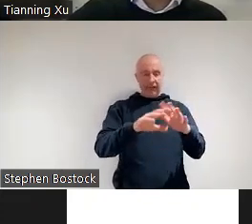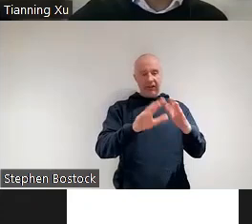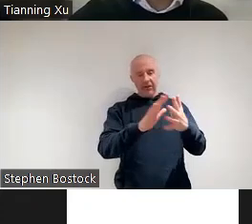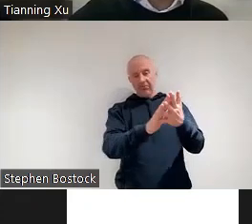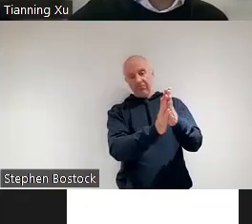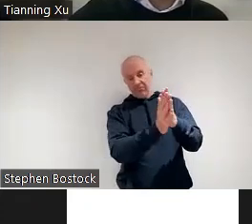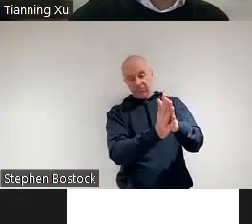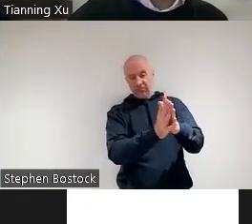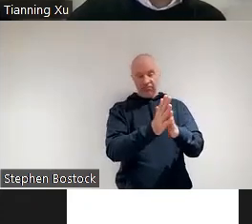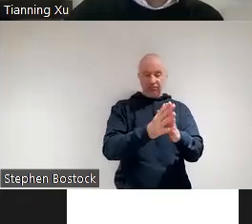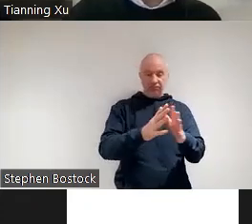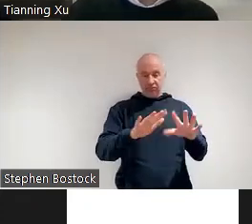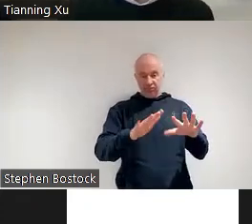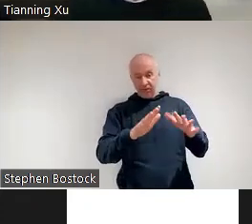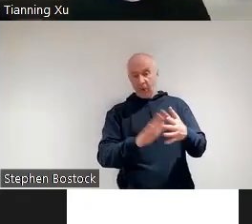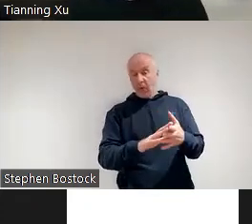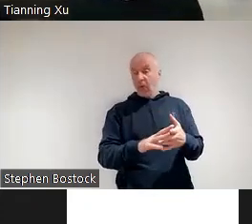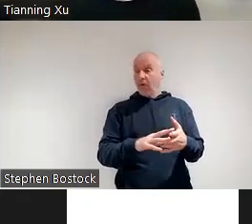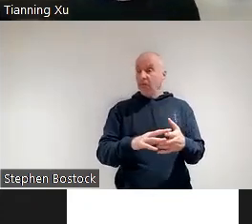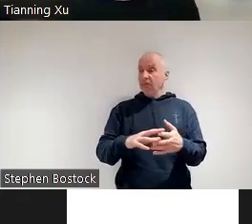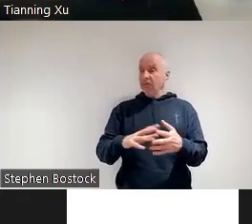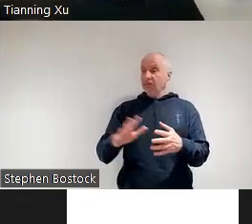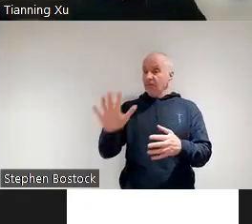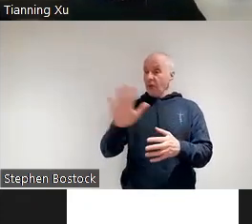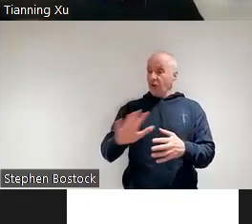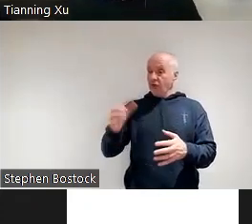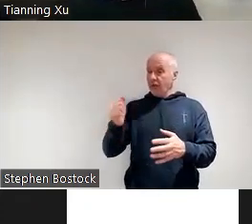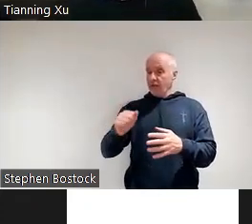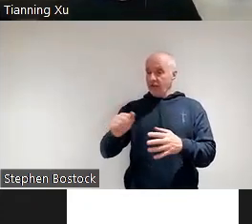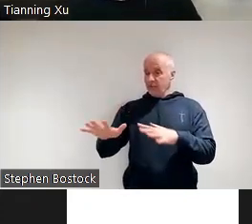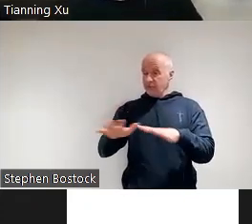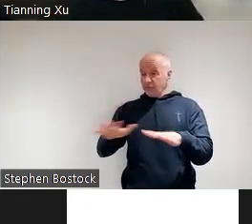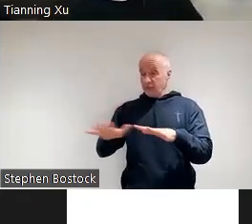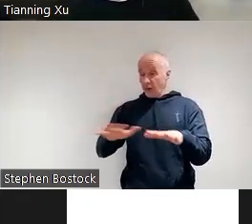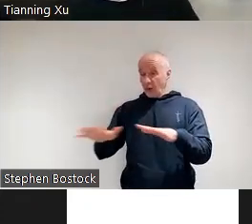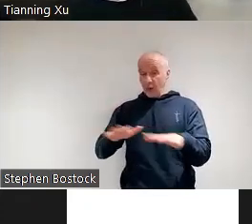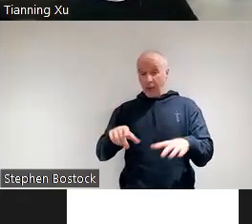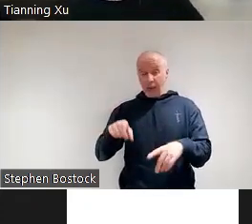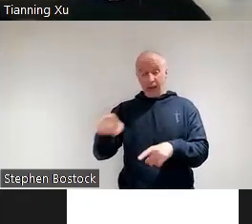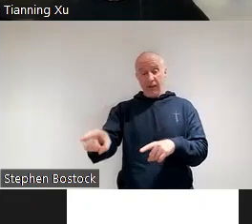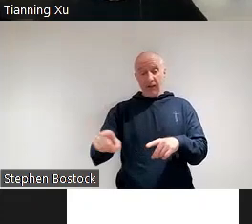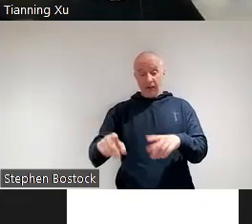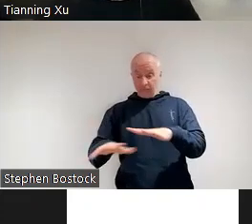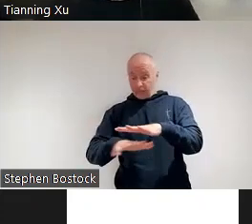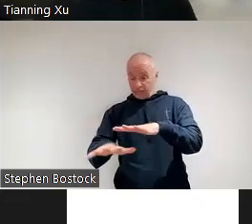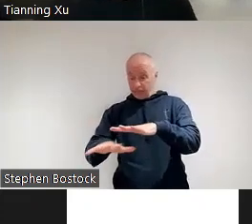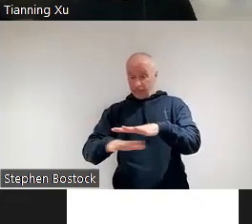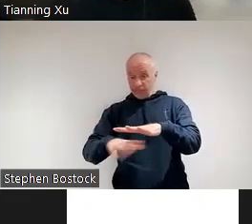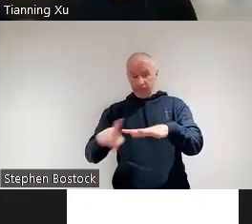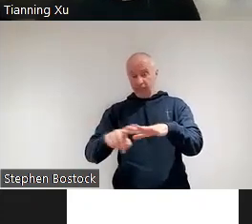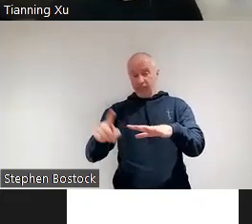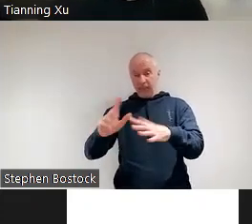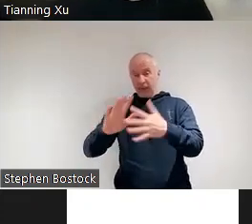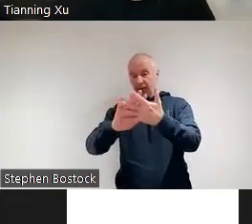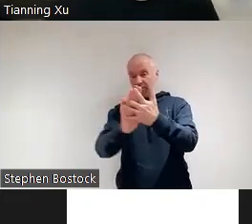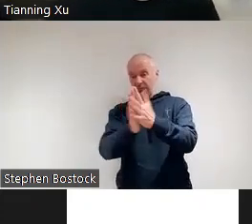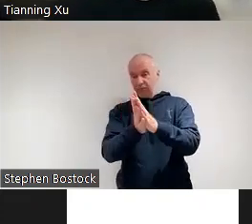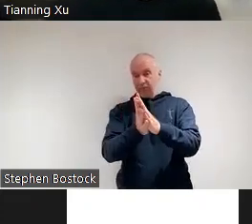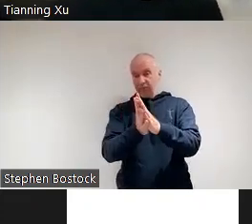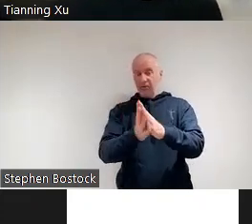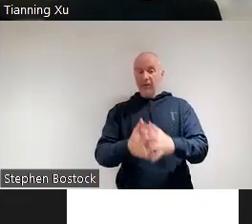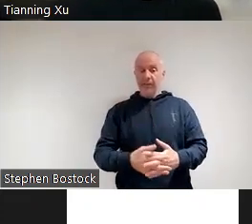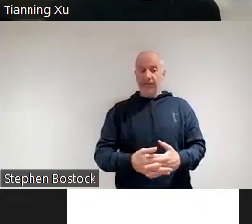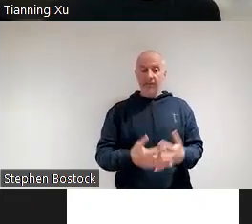in a country which can have earthquakes, that is where all these seismic problems can become an issue. So